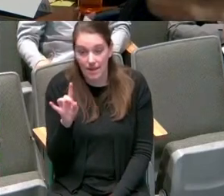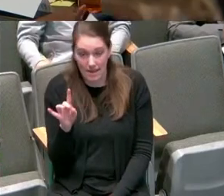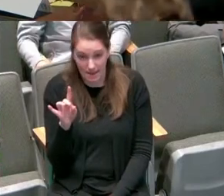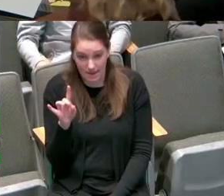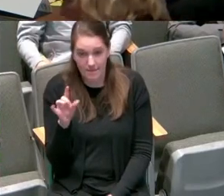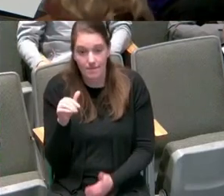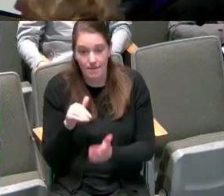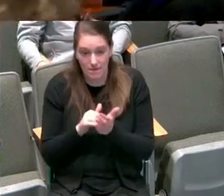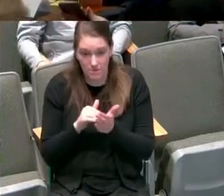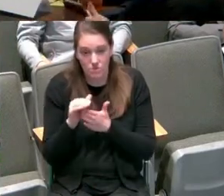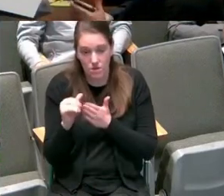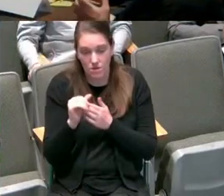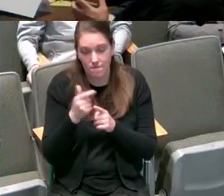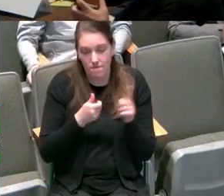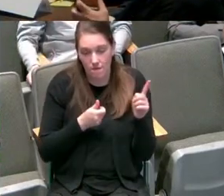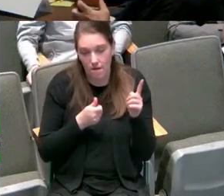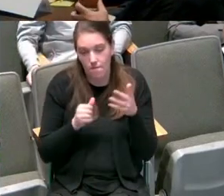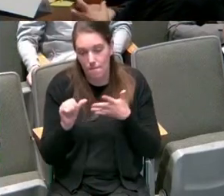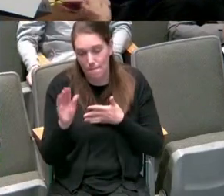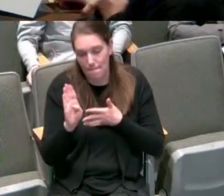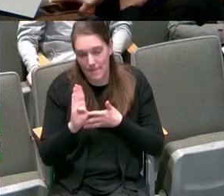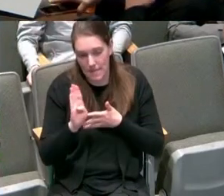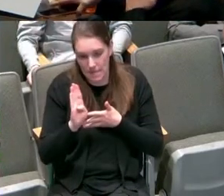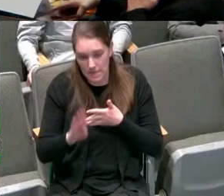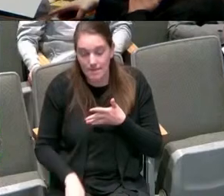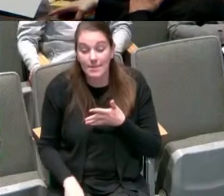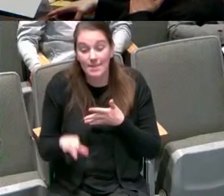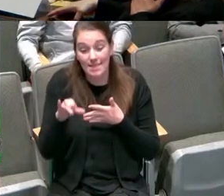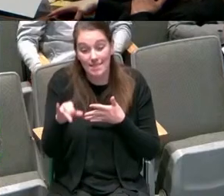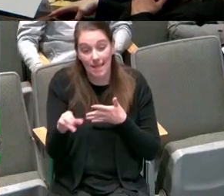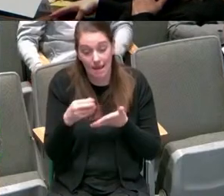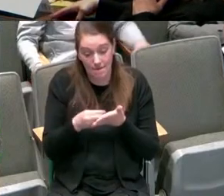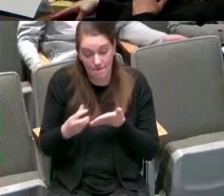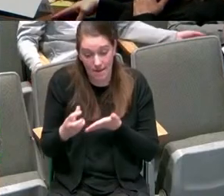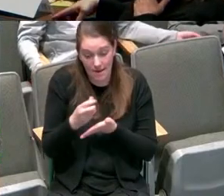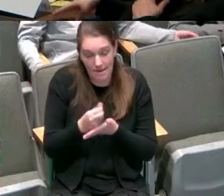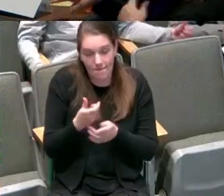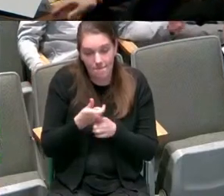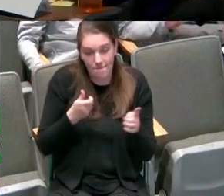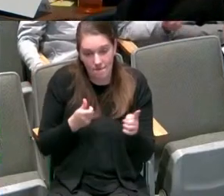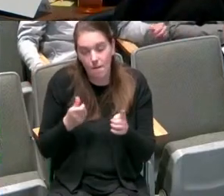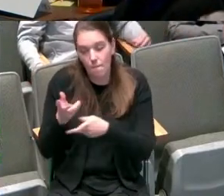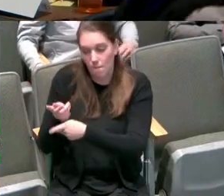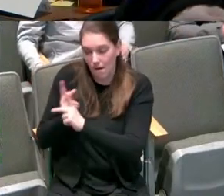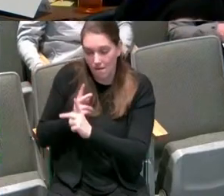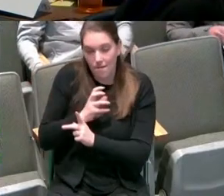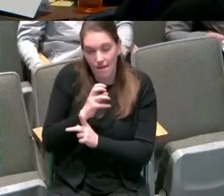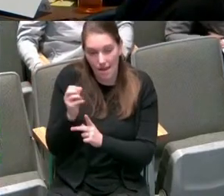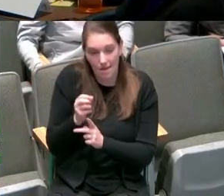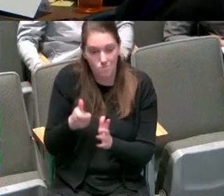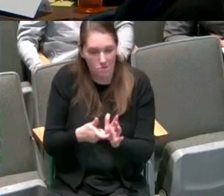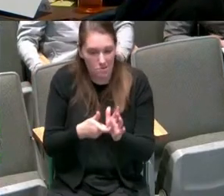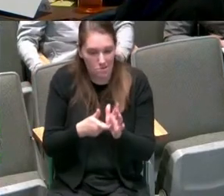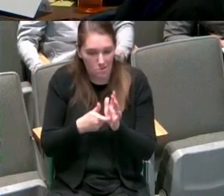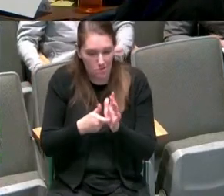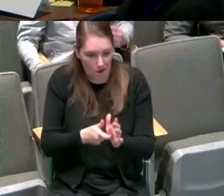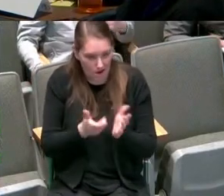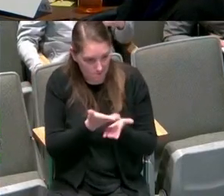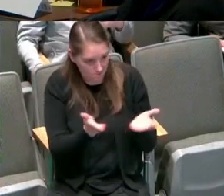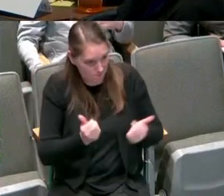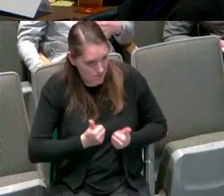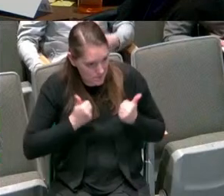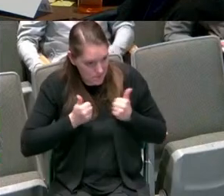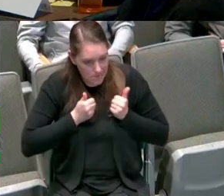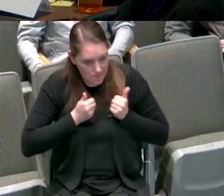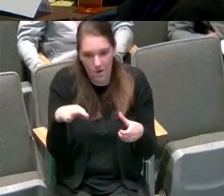state in article eight this additional Paving would be funded through General obligation borrowing also requiring a citizen vote allowing